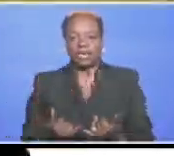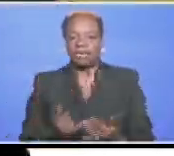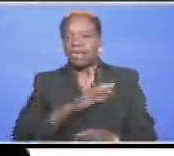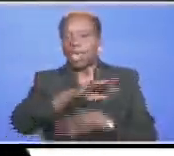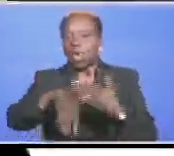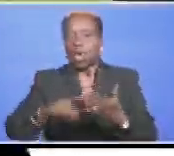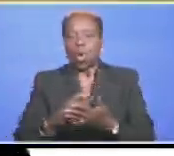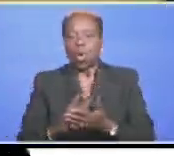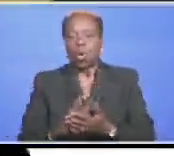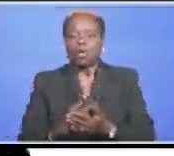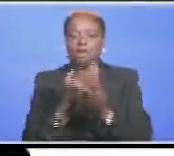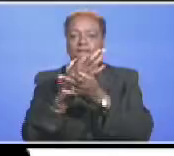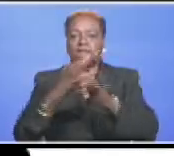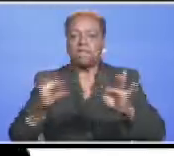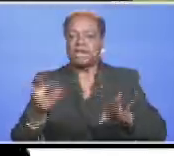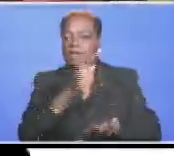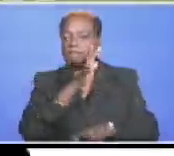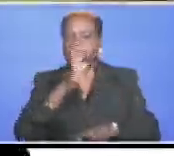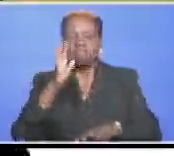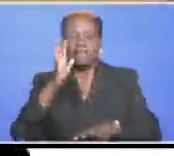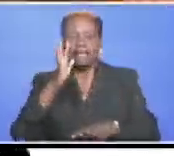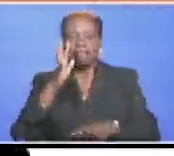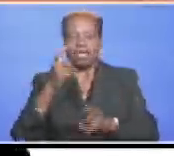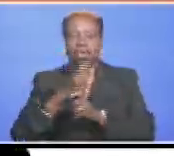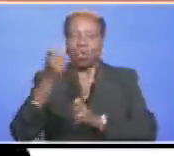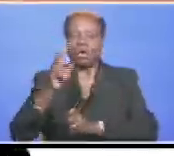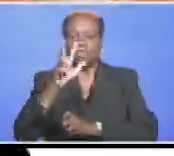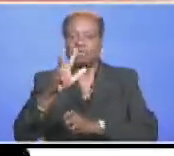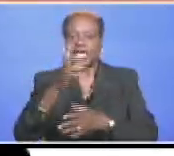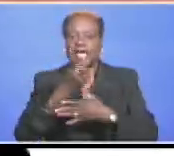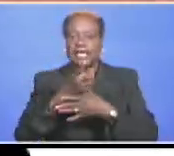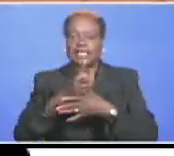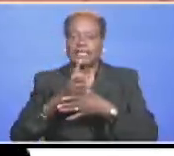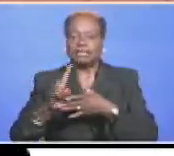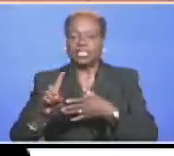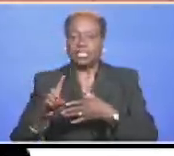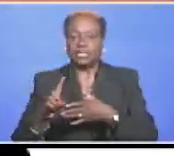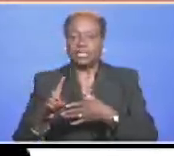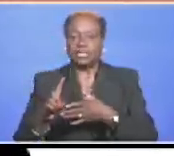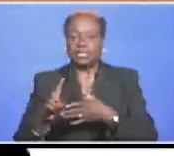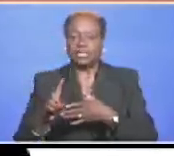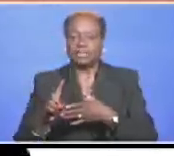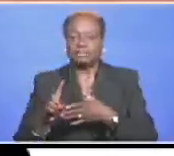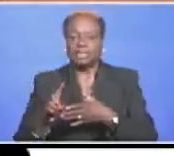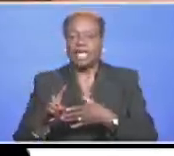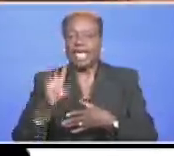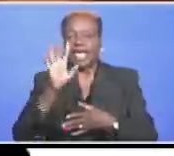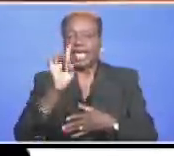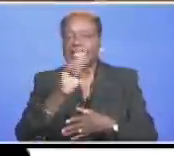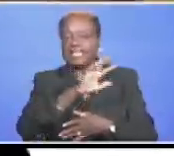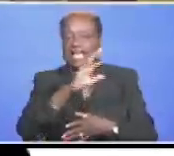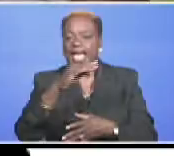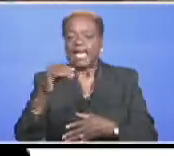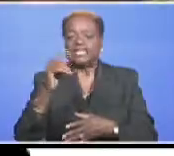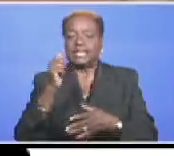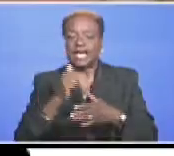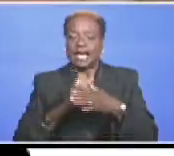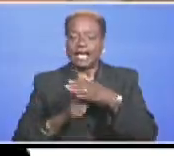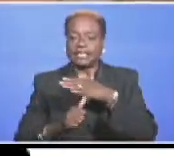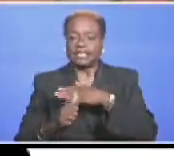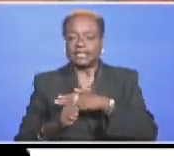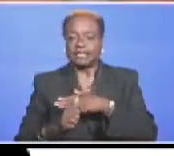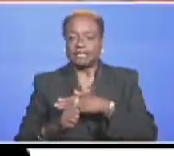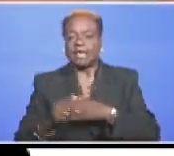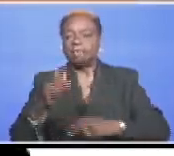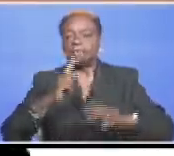Freedom Forum. They took all 3 divisions yesterday at JBLN's Field of Dreams. In the 8 and unders, the Farmers getting by